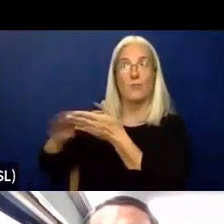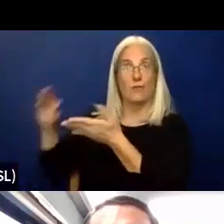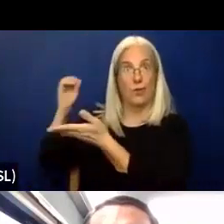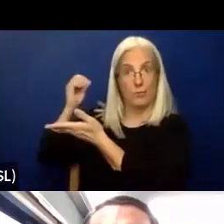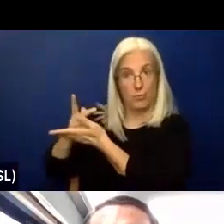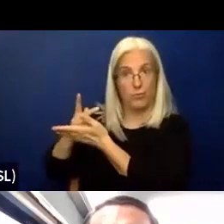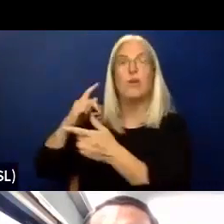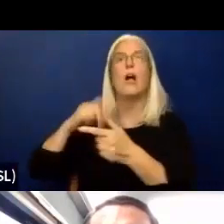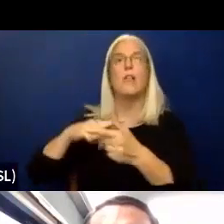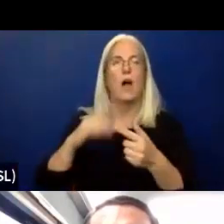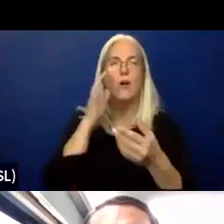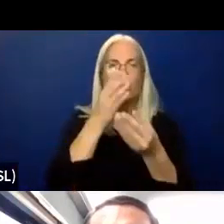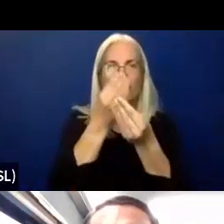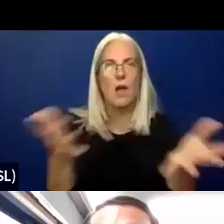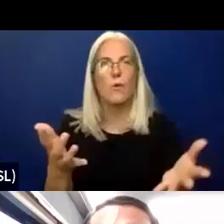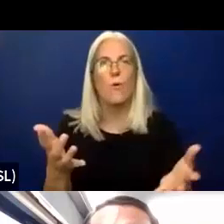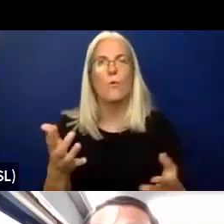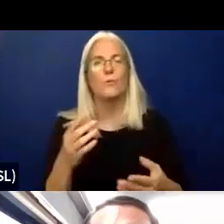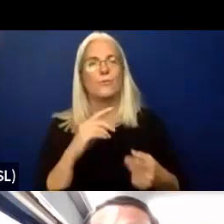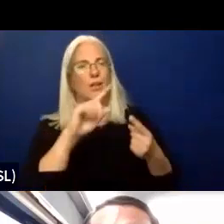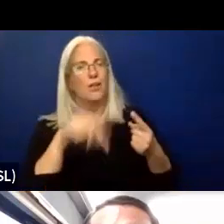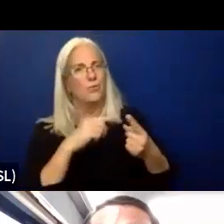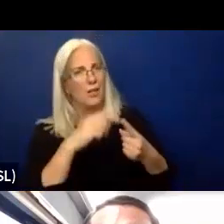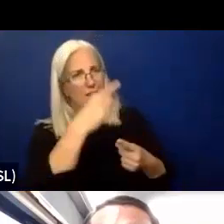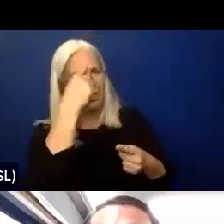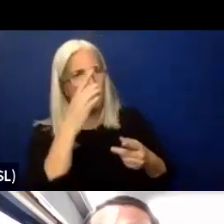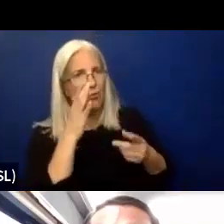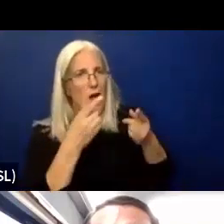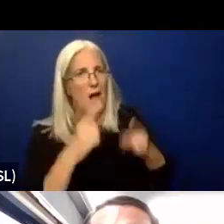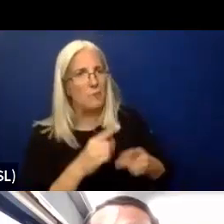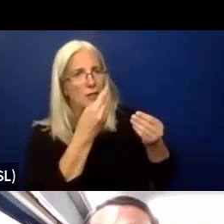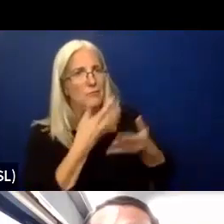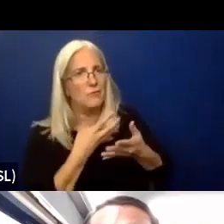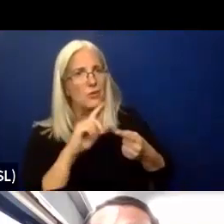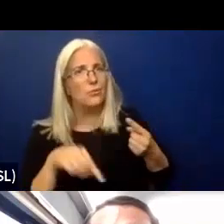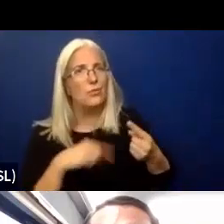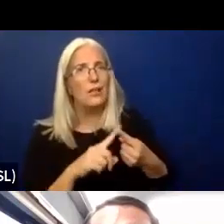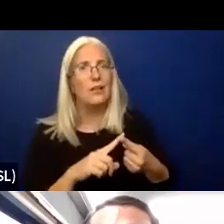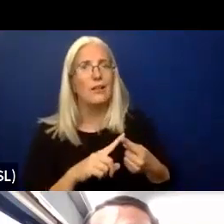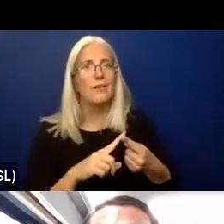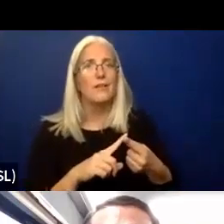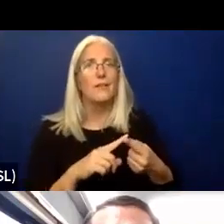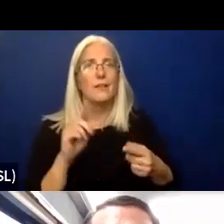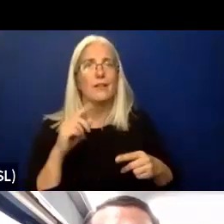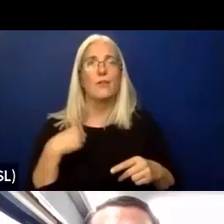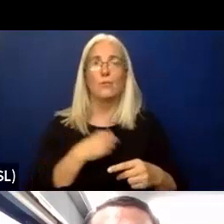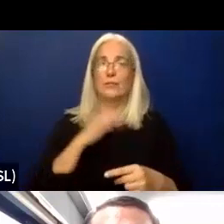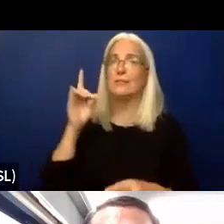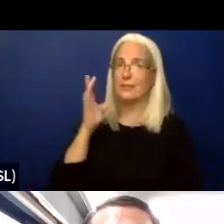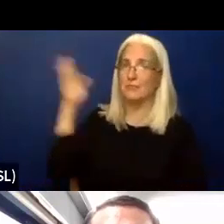And when might that be? I mean, when do you expect an answer from the state, especially on the one that you did forward on to them? I'm not sure. We just started the process